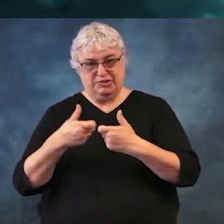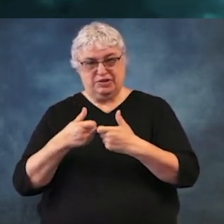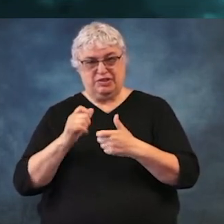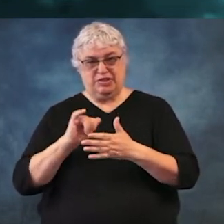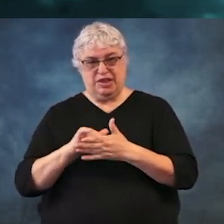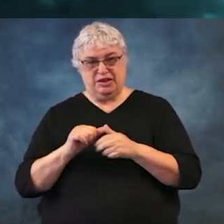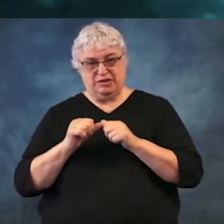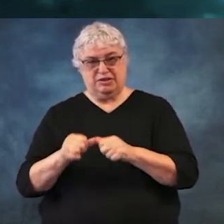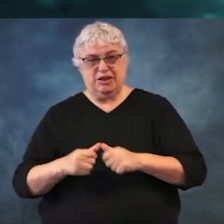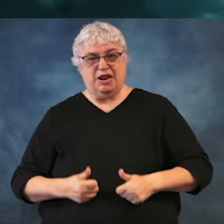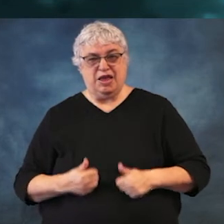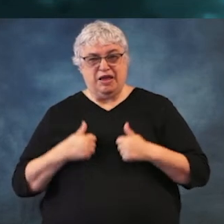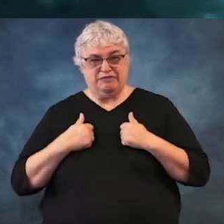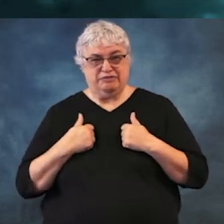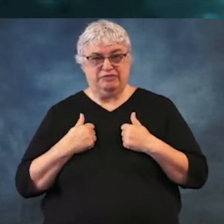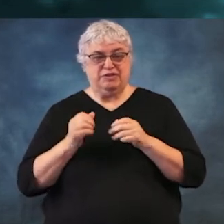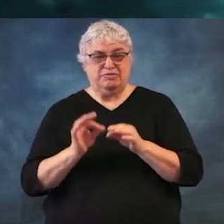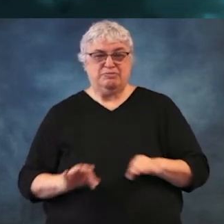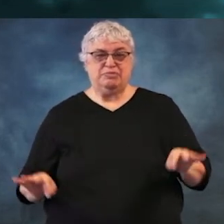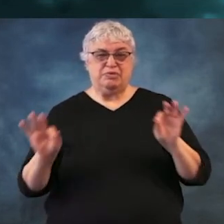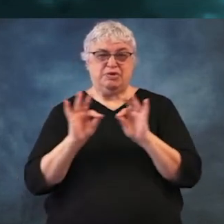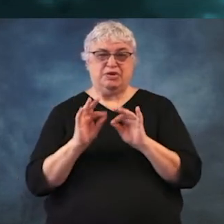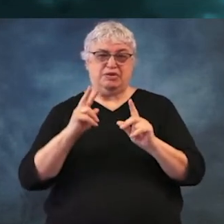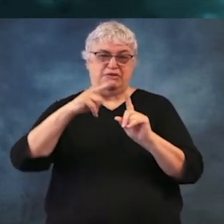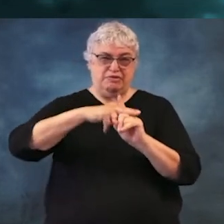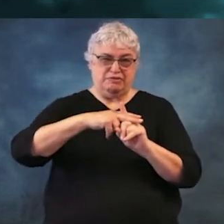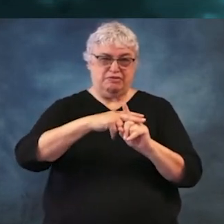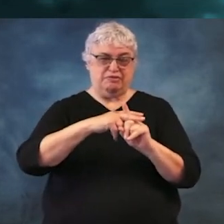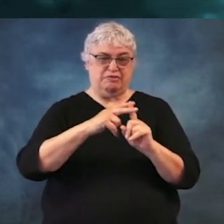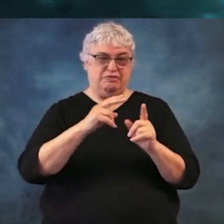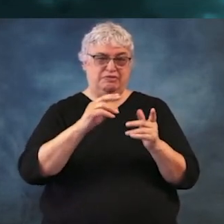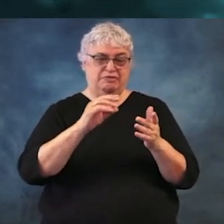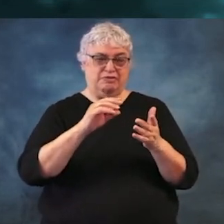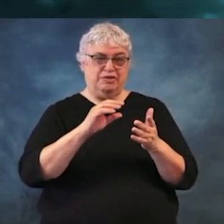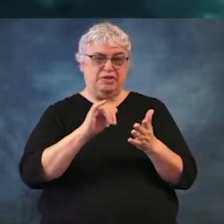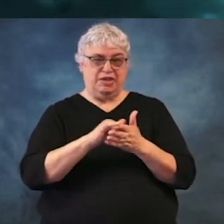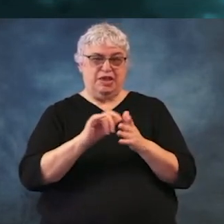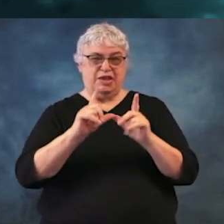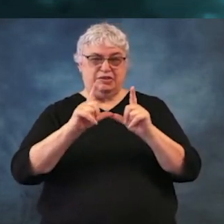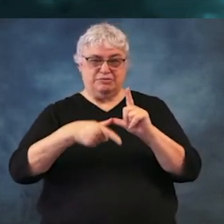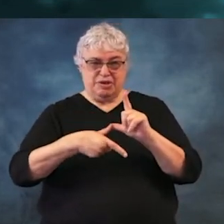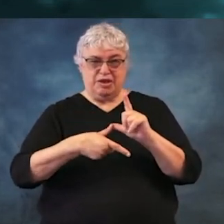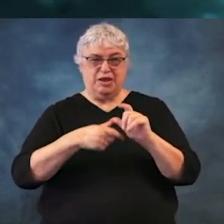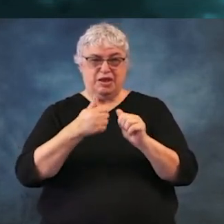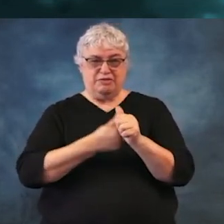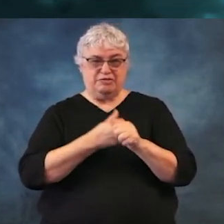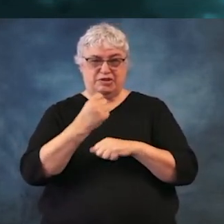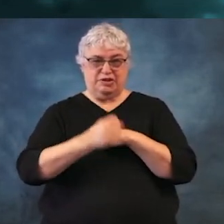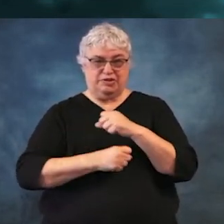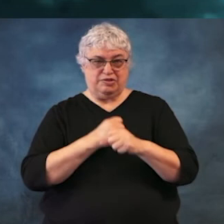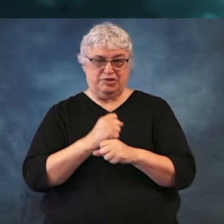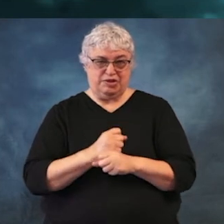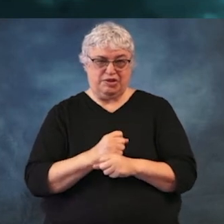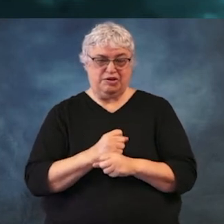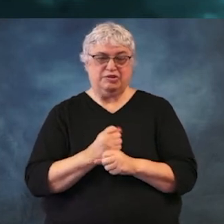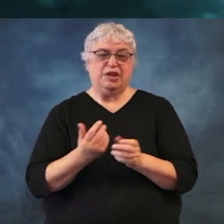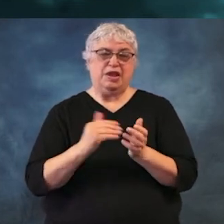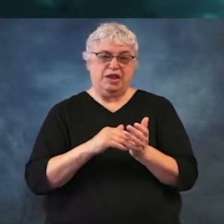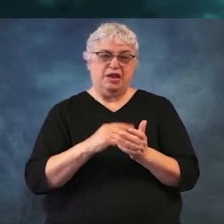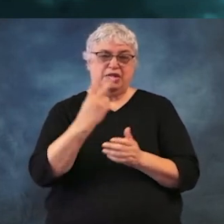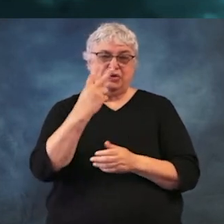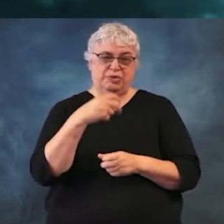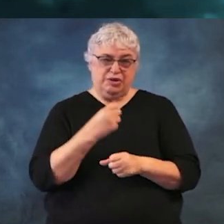sustaining. How important that is to have on file. And that does expire, so you have to renew it. I believe it's every 2